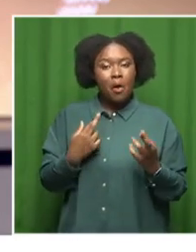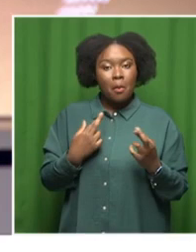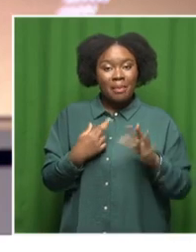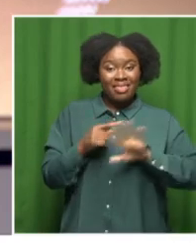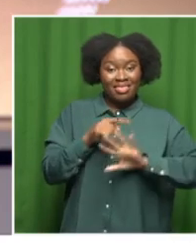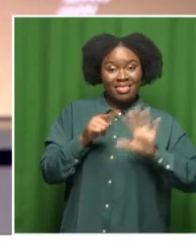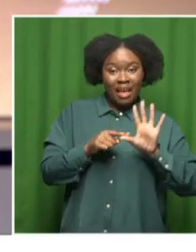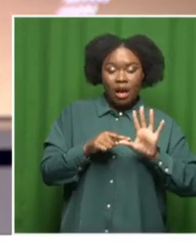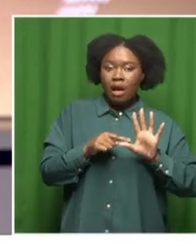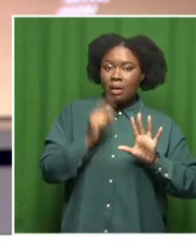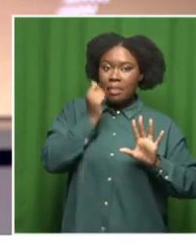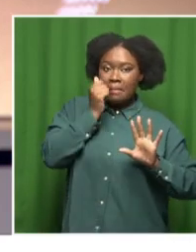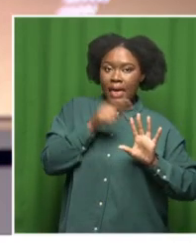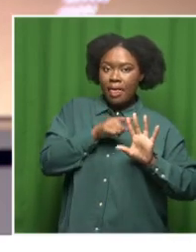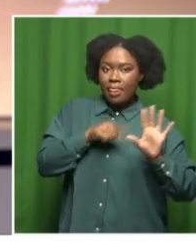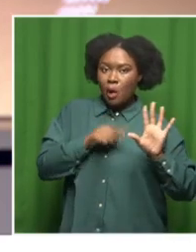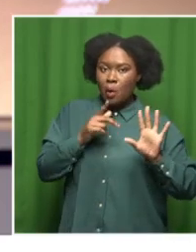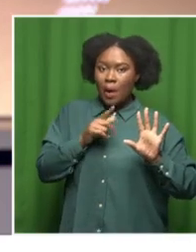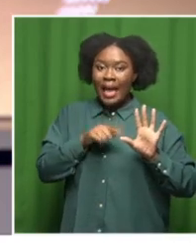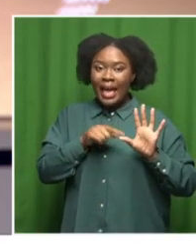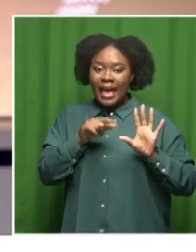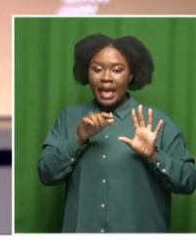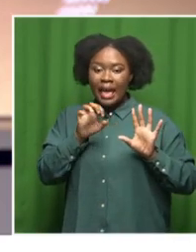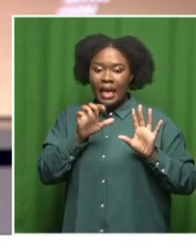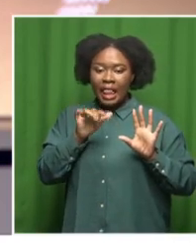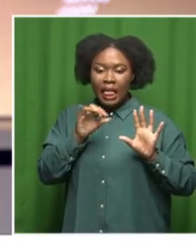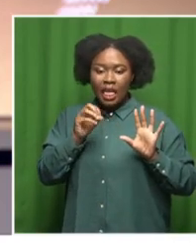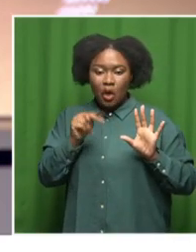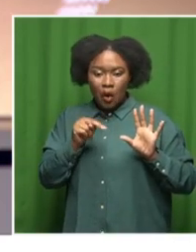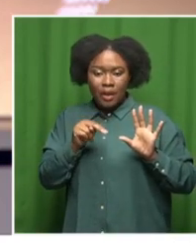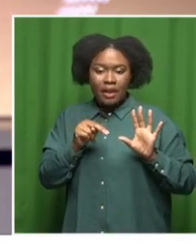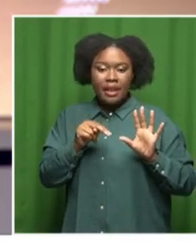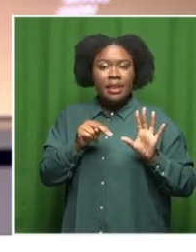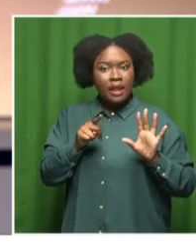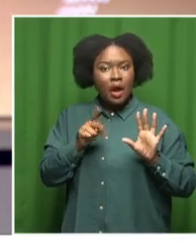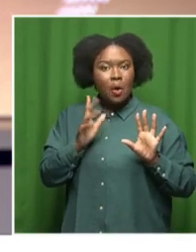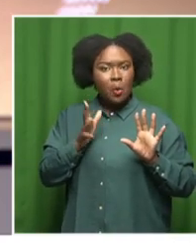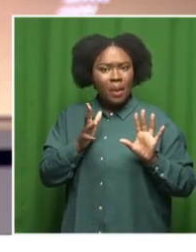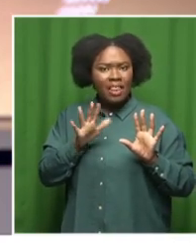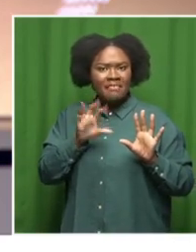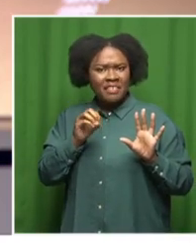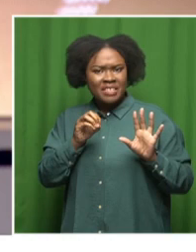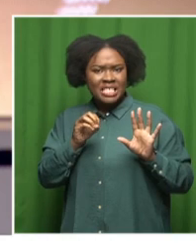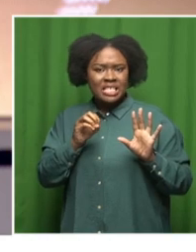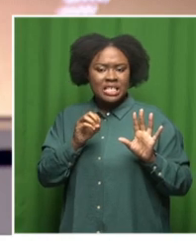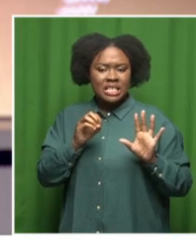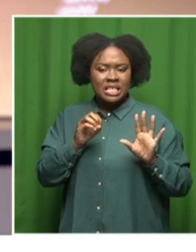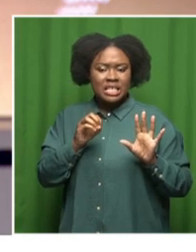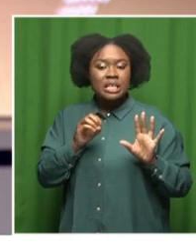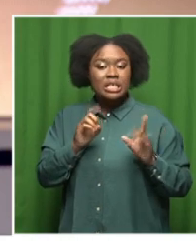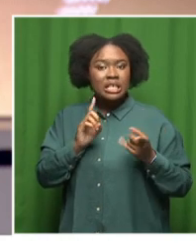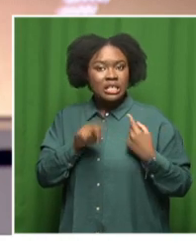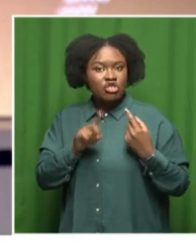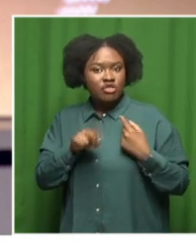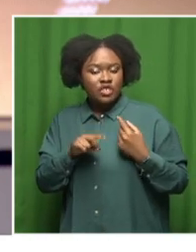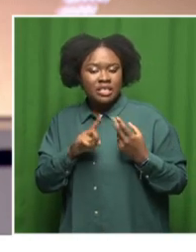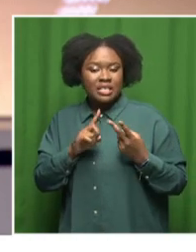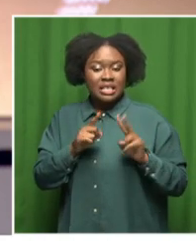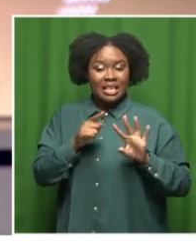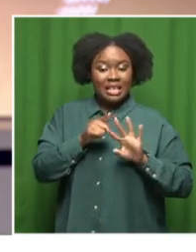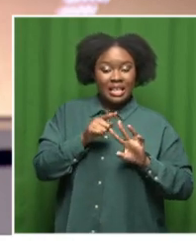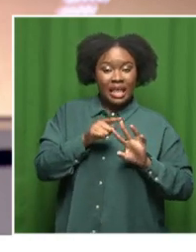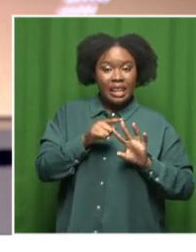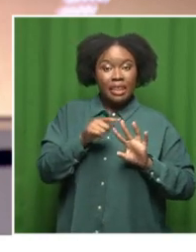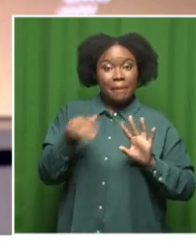somebody is going to attack early on, score a quick 40 or 15 deliveries. We're seeing that now. You're looking for the other opening batsman who's going to